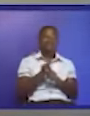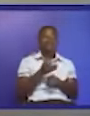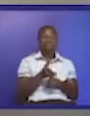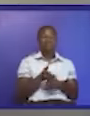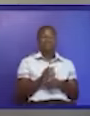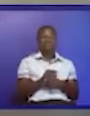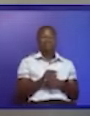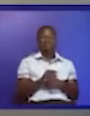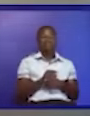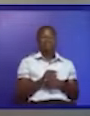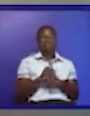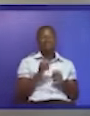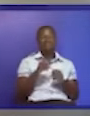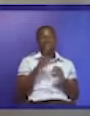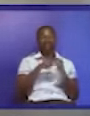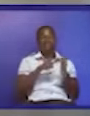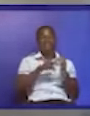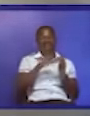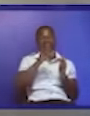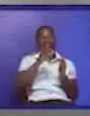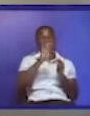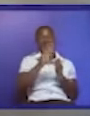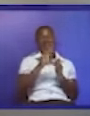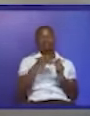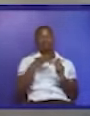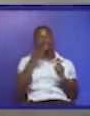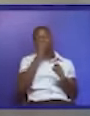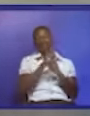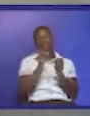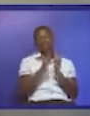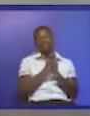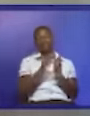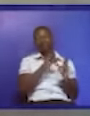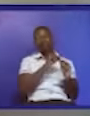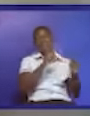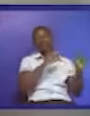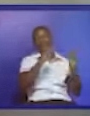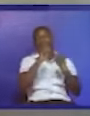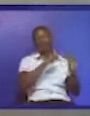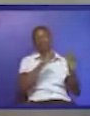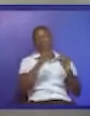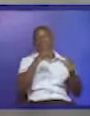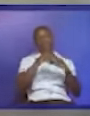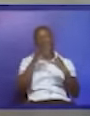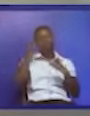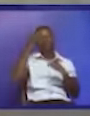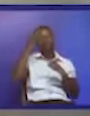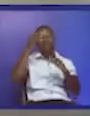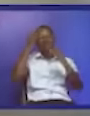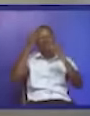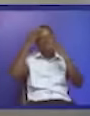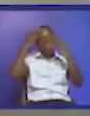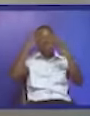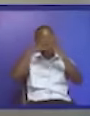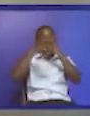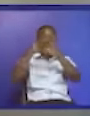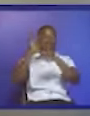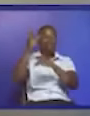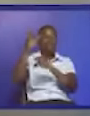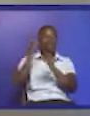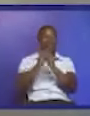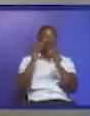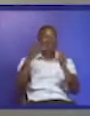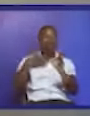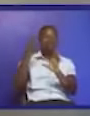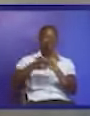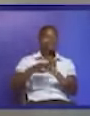I read the book of Job one time, I made a vow that no transaction over my destiny will happen in the realm of the spirit without my